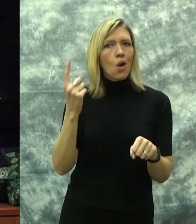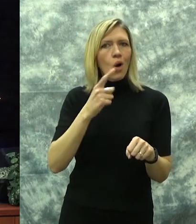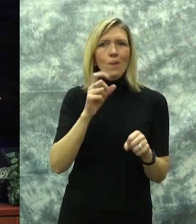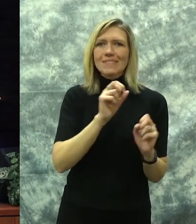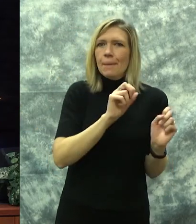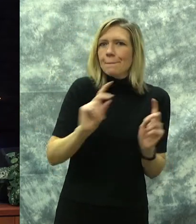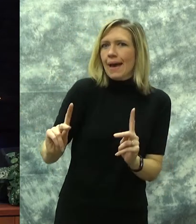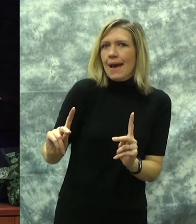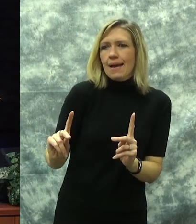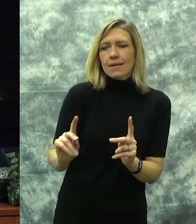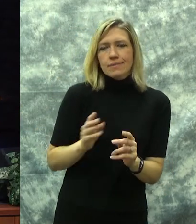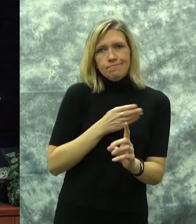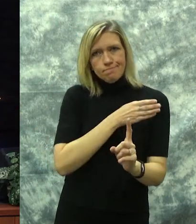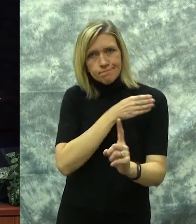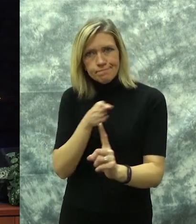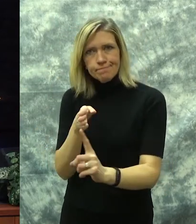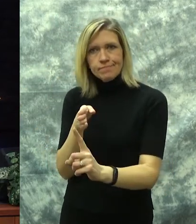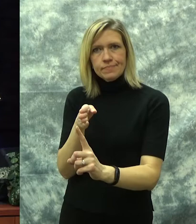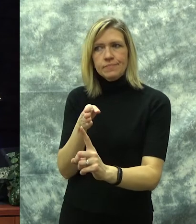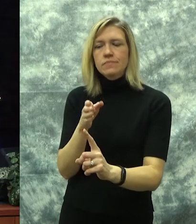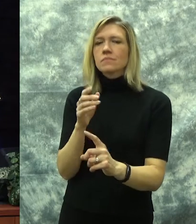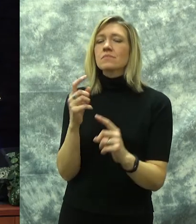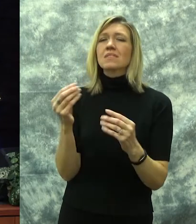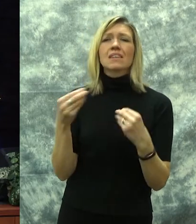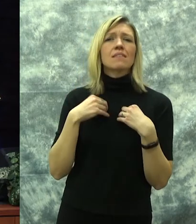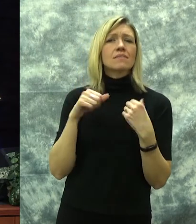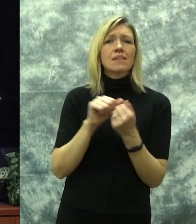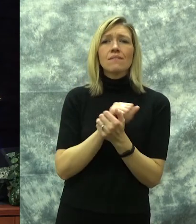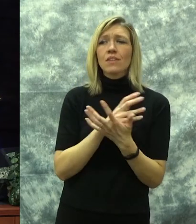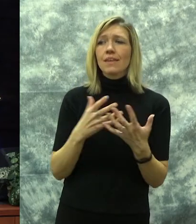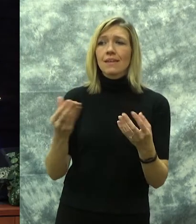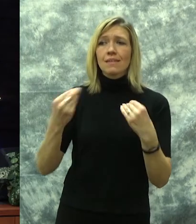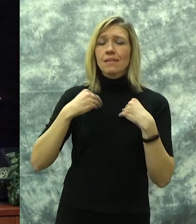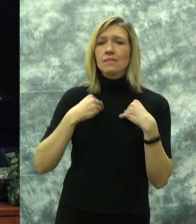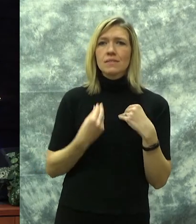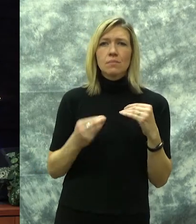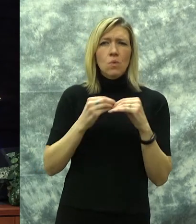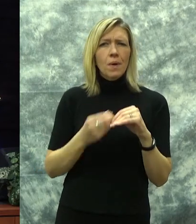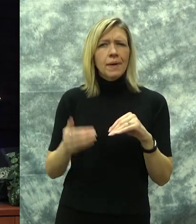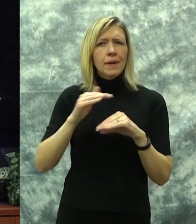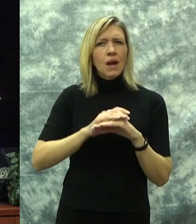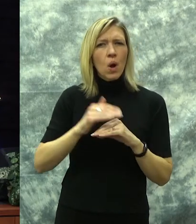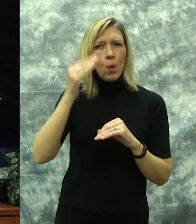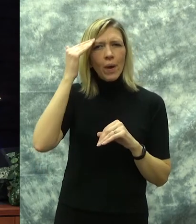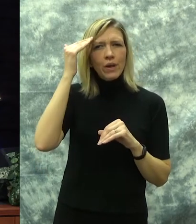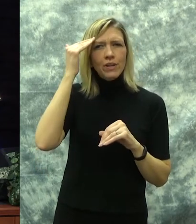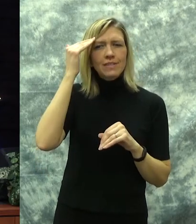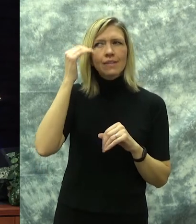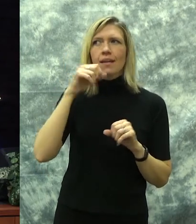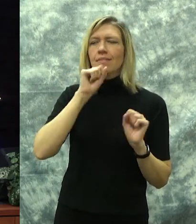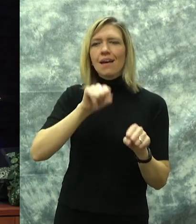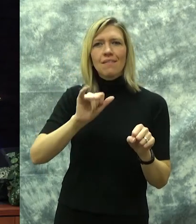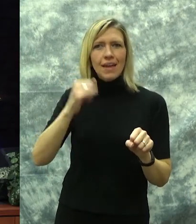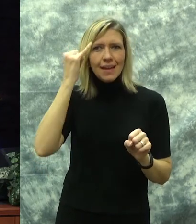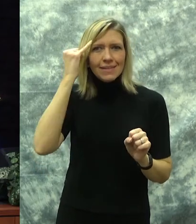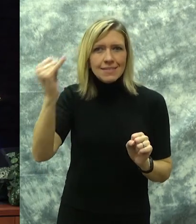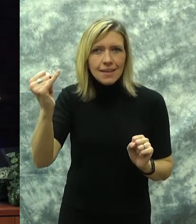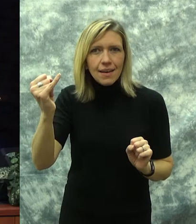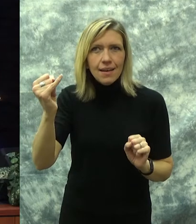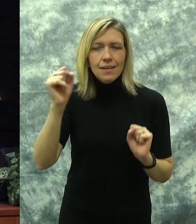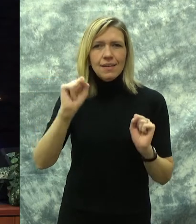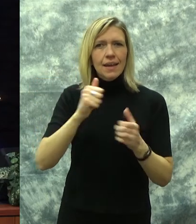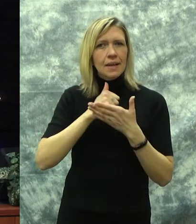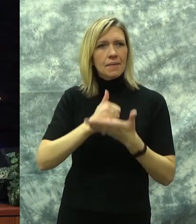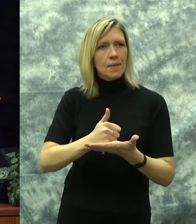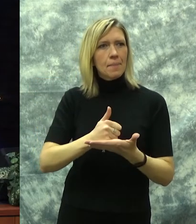back, gives us everything. And it gives us this extra layer of awareness. I love that idea in our lives that can help hold us to